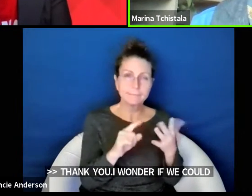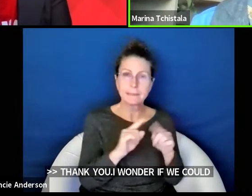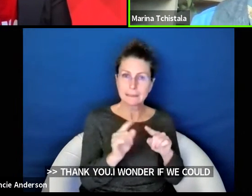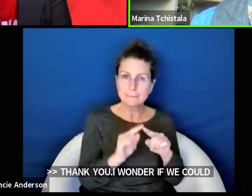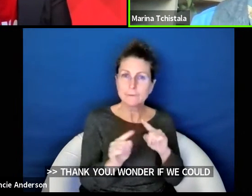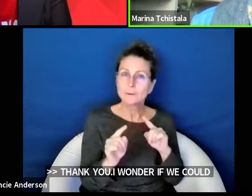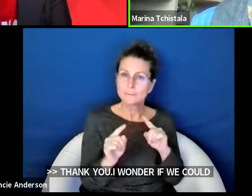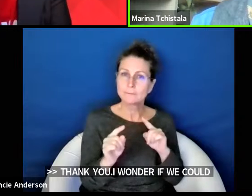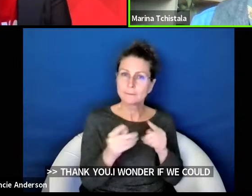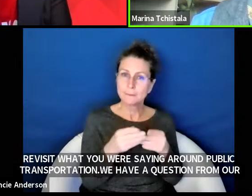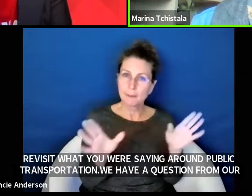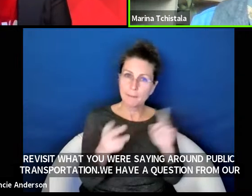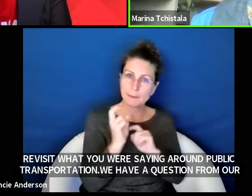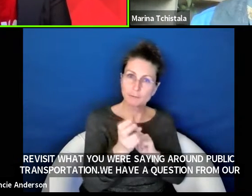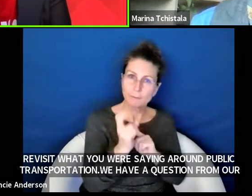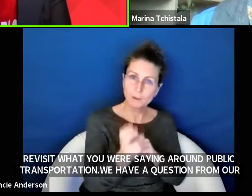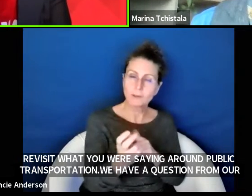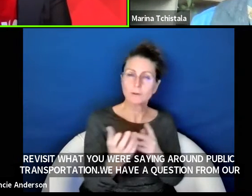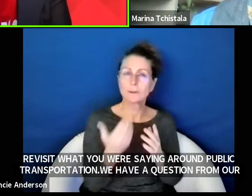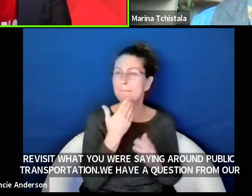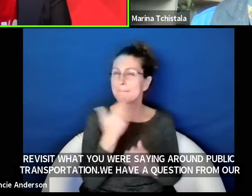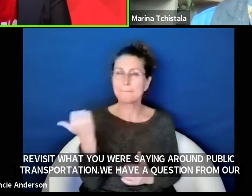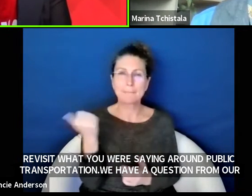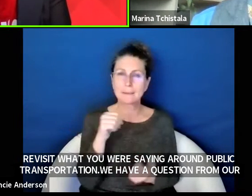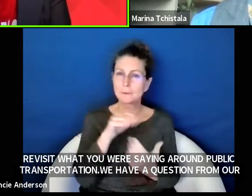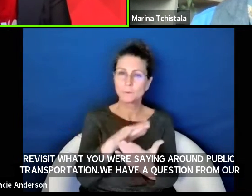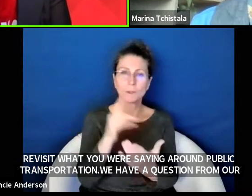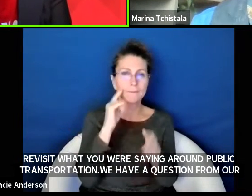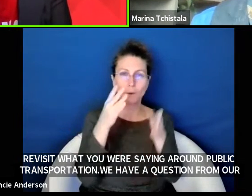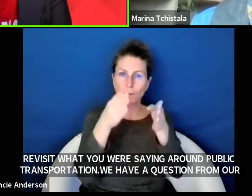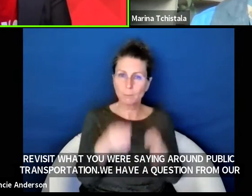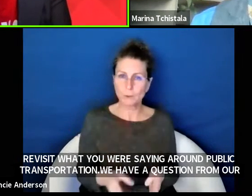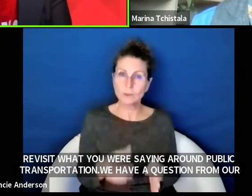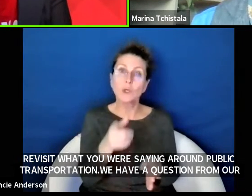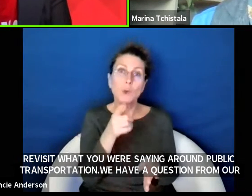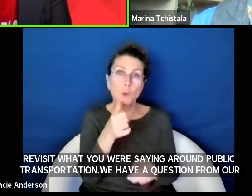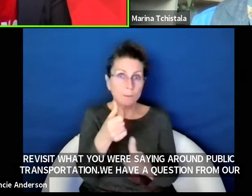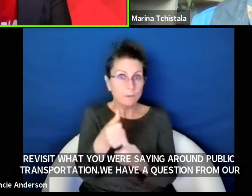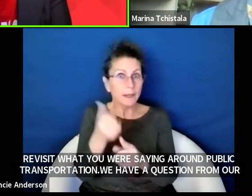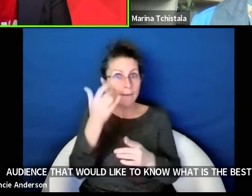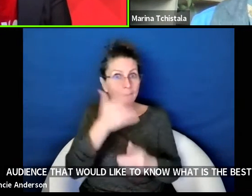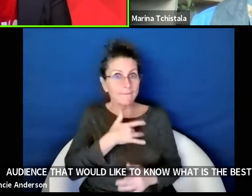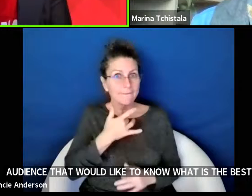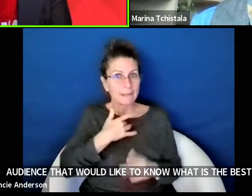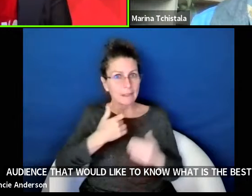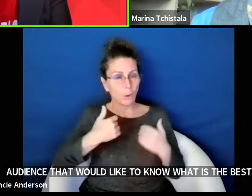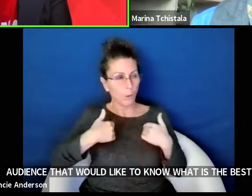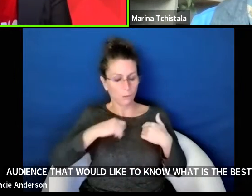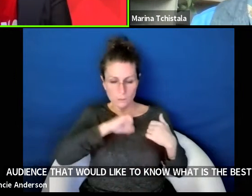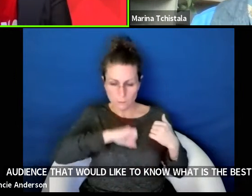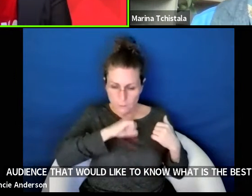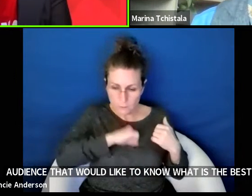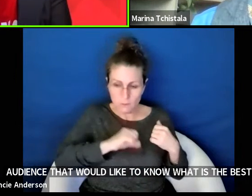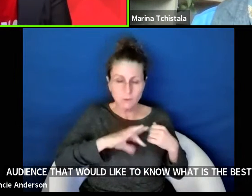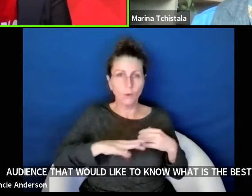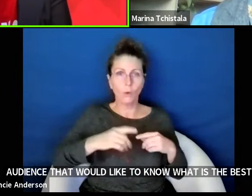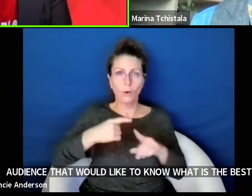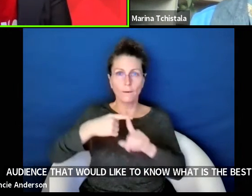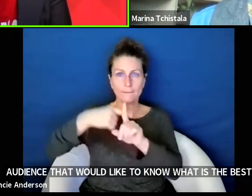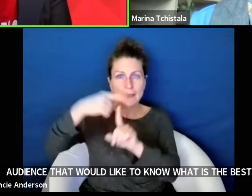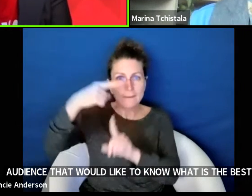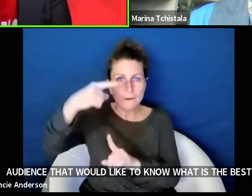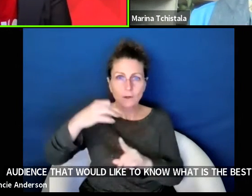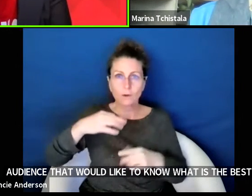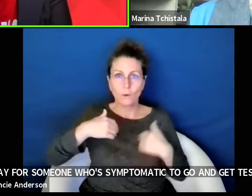would like to know, what is the best way for someone who's symptomatic to go and get tested if they don't own a car,